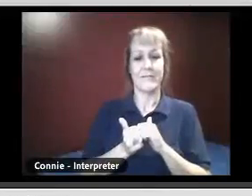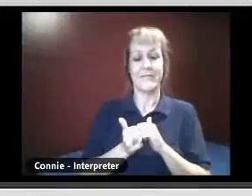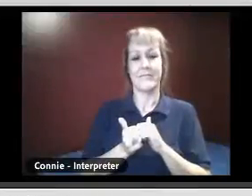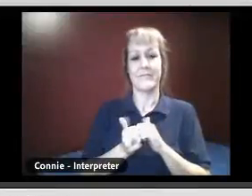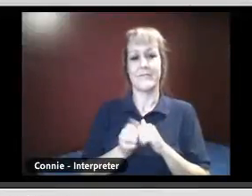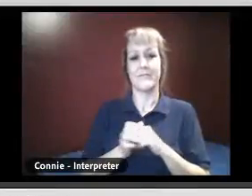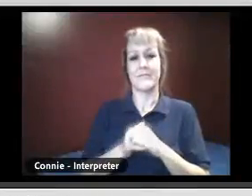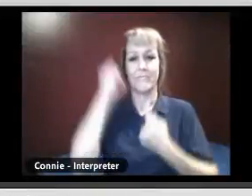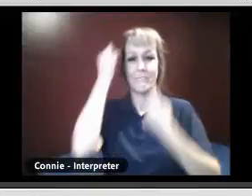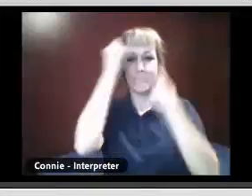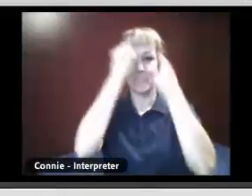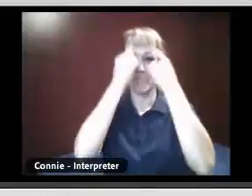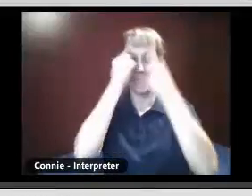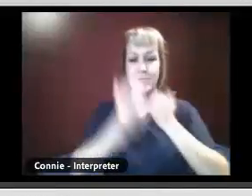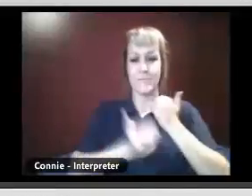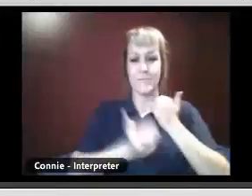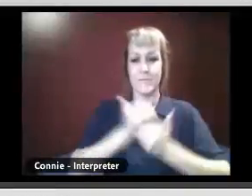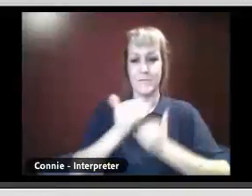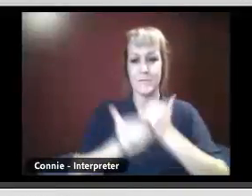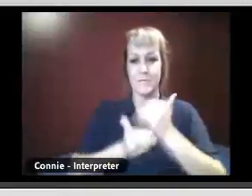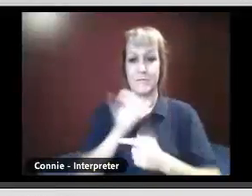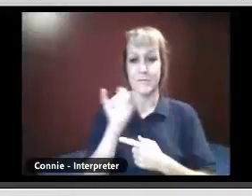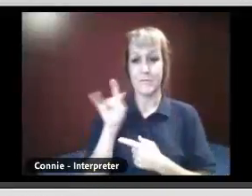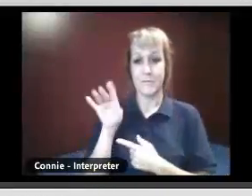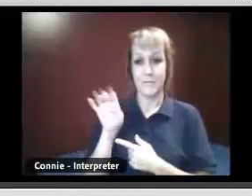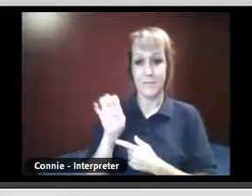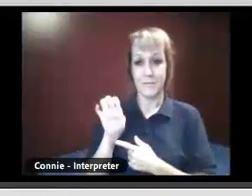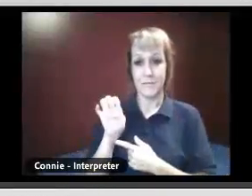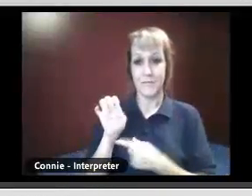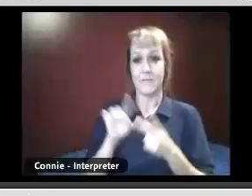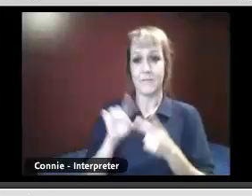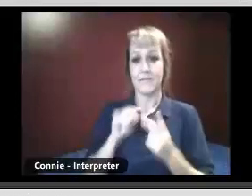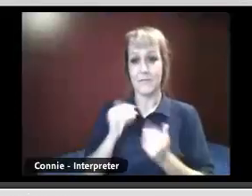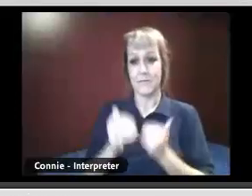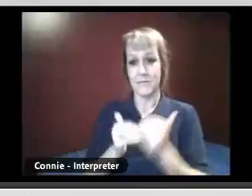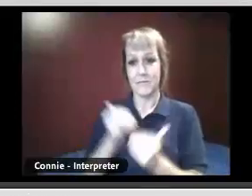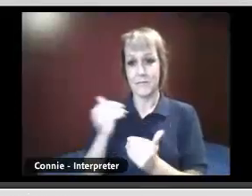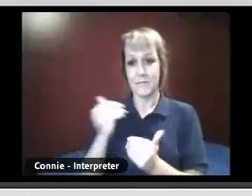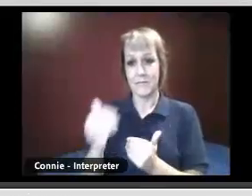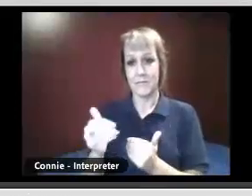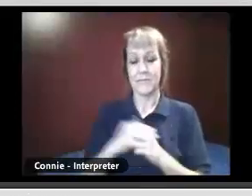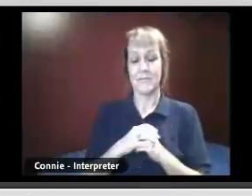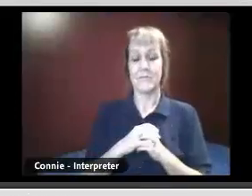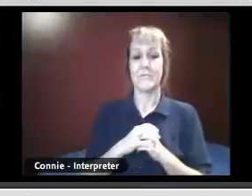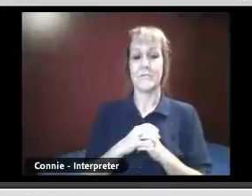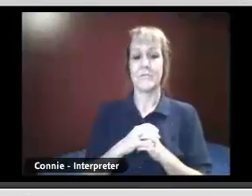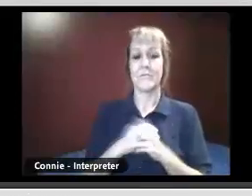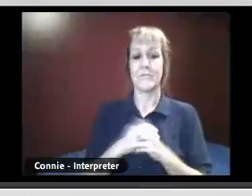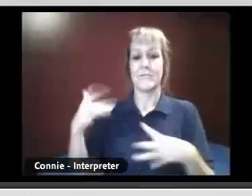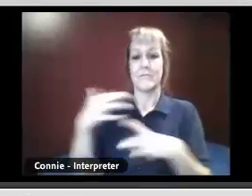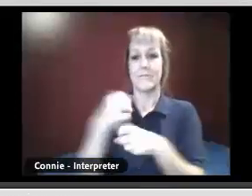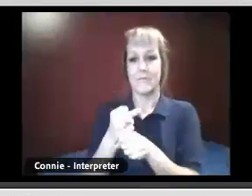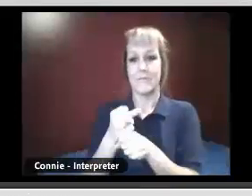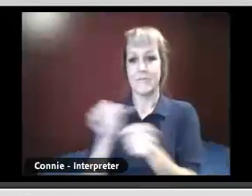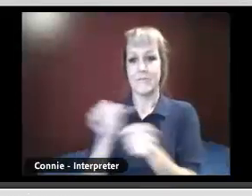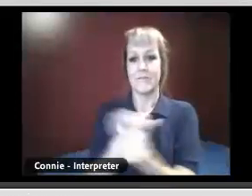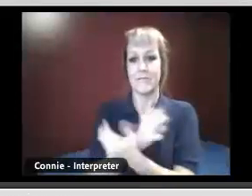Think about the process. We have the styles, the steps we put in. It kind of sums up everything we've been talking